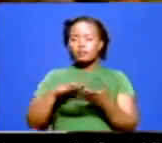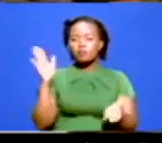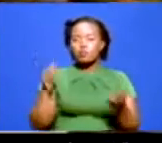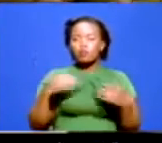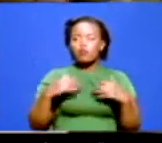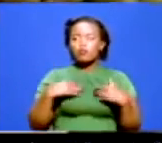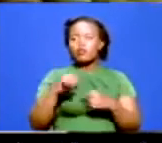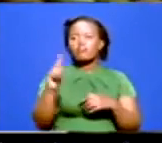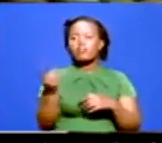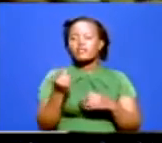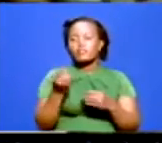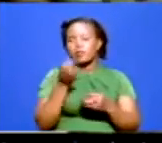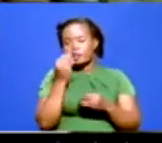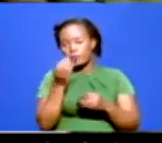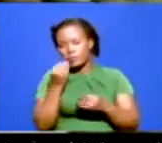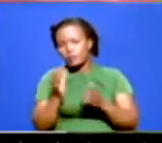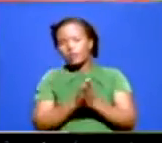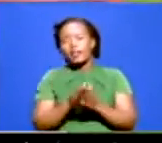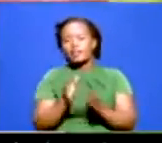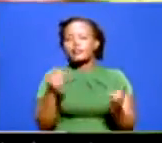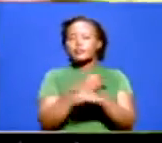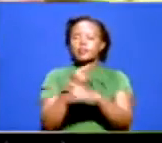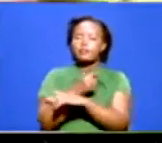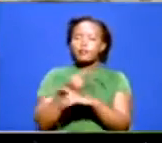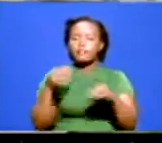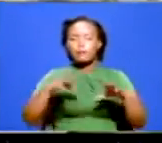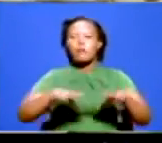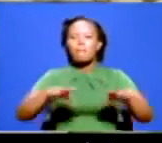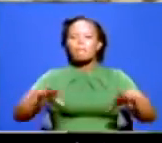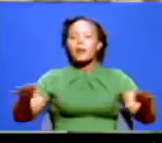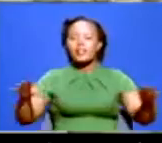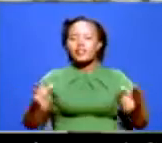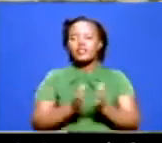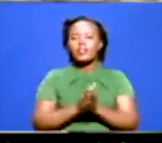and other consumables in destination markets, as well as the conveyance